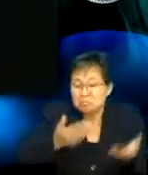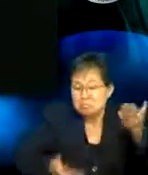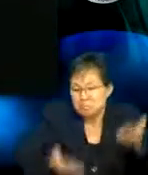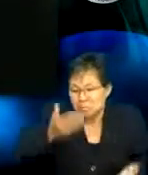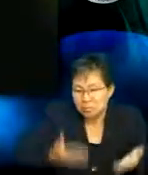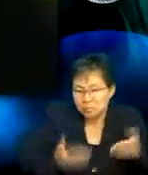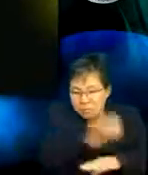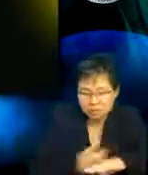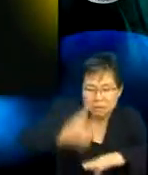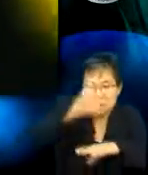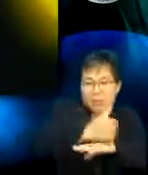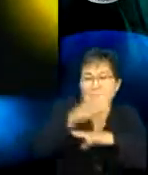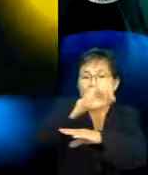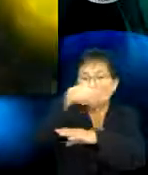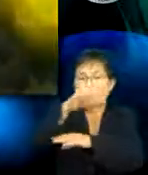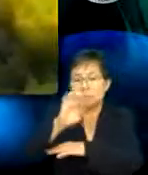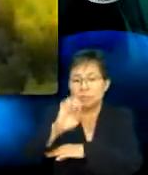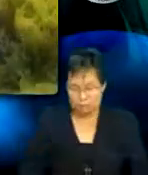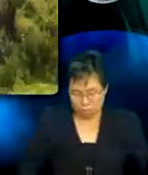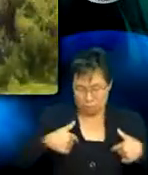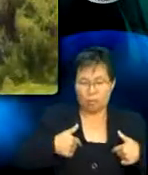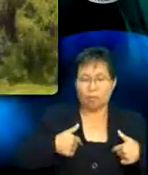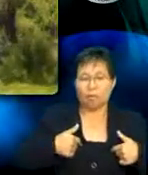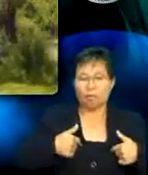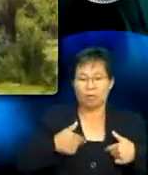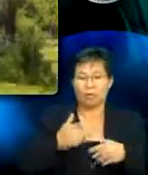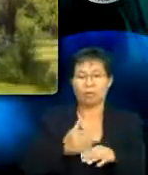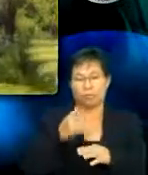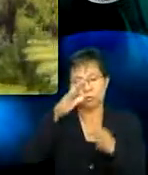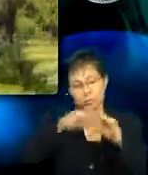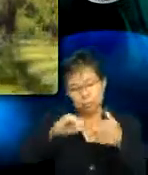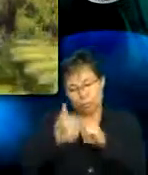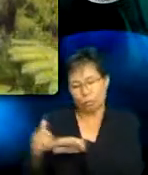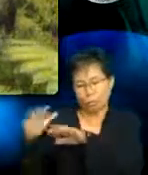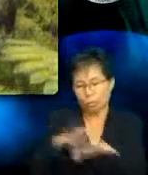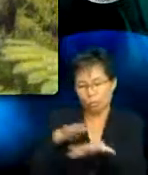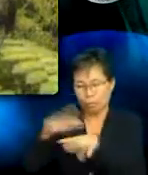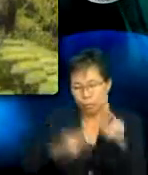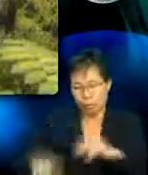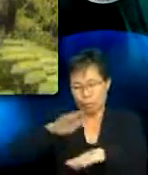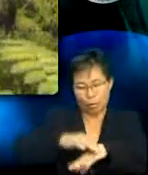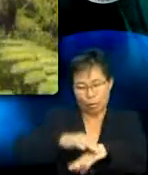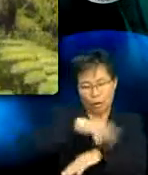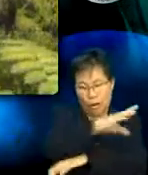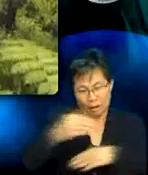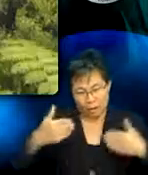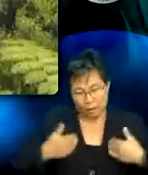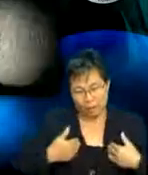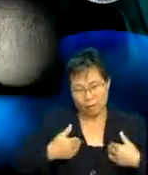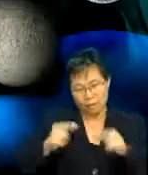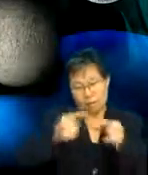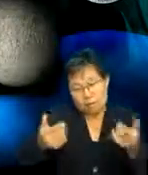Scientists are researching the possibility of setting up space colonies to overcome overcrowding on